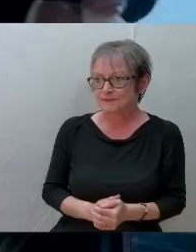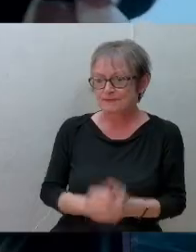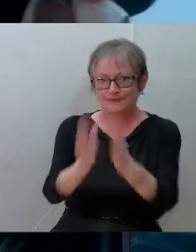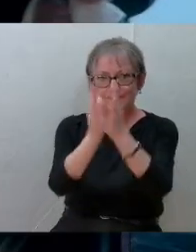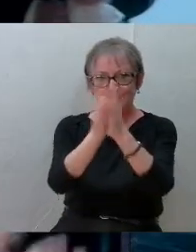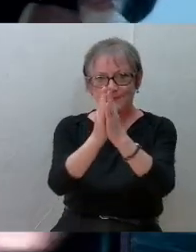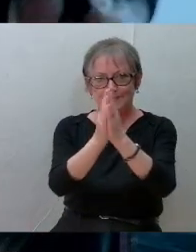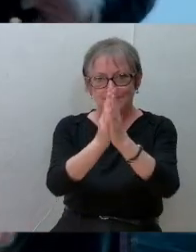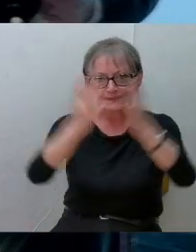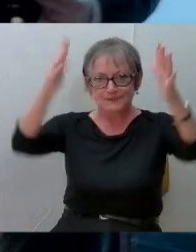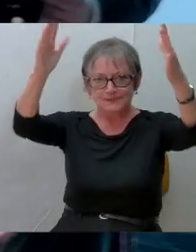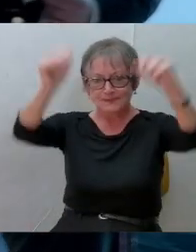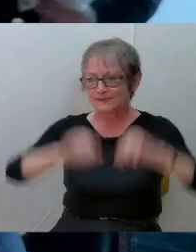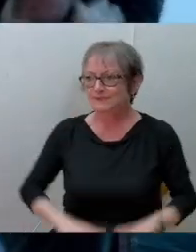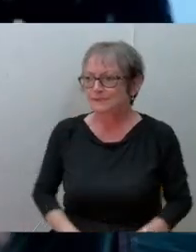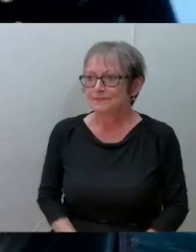Here.